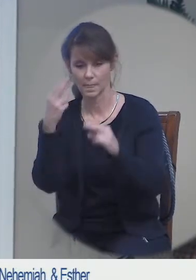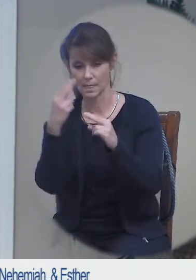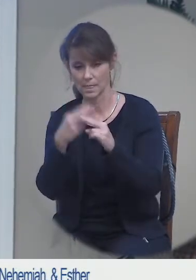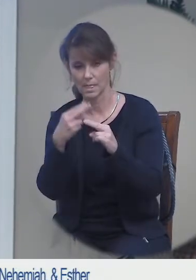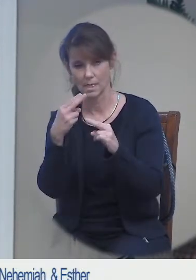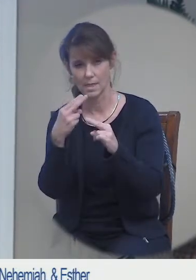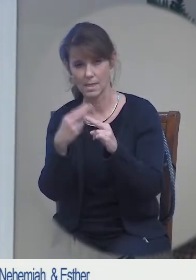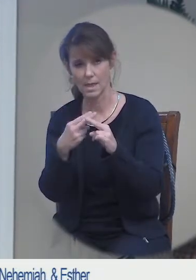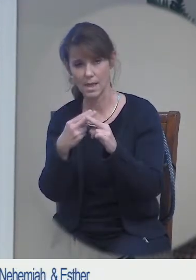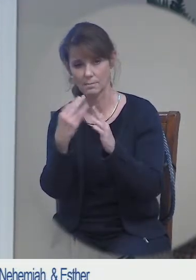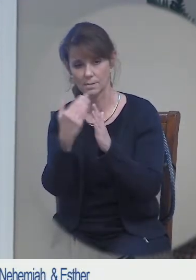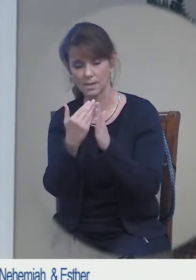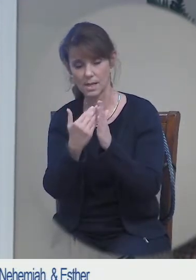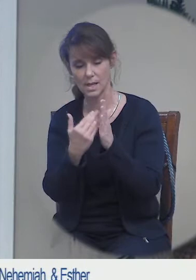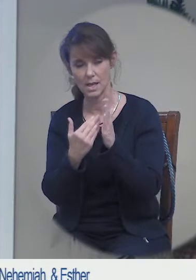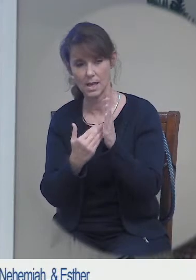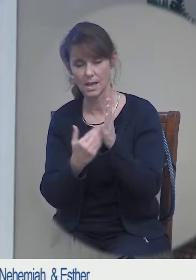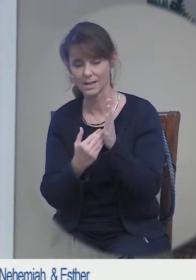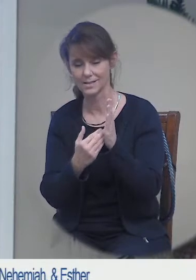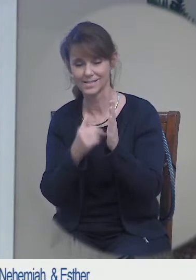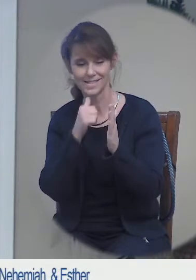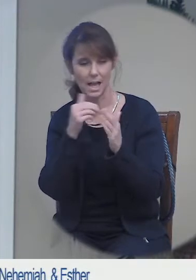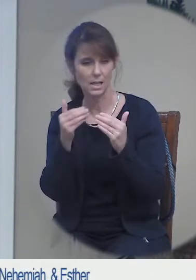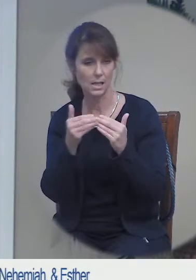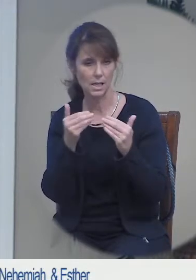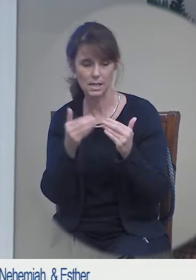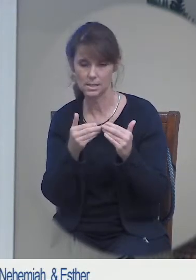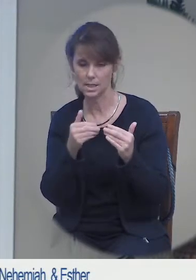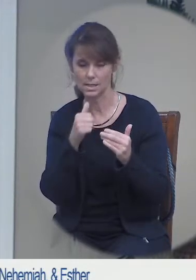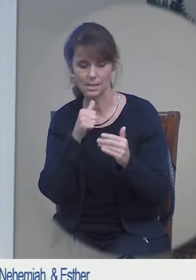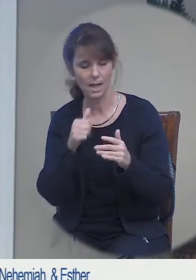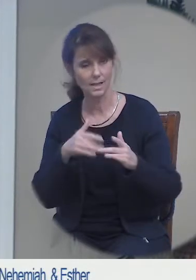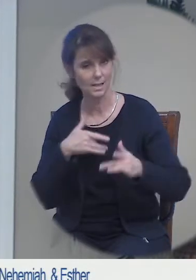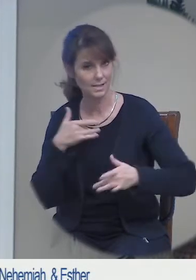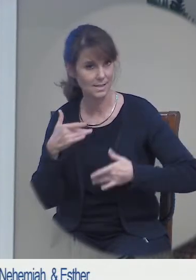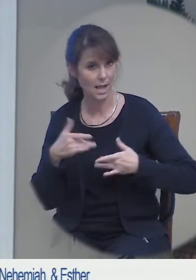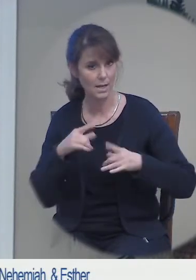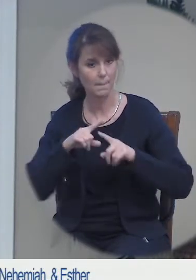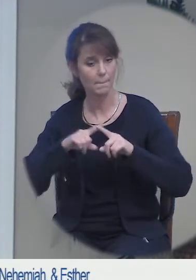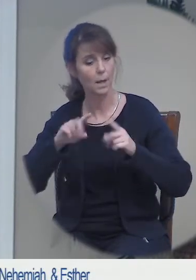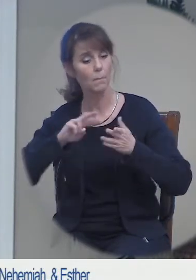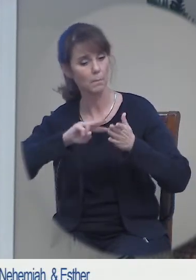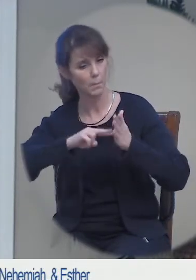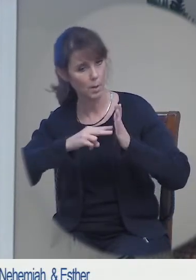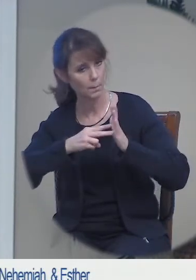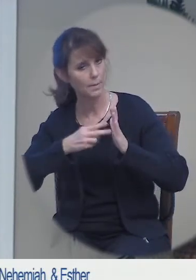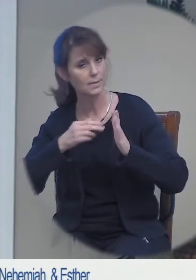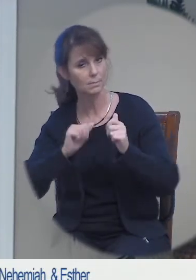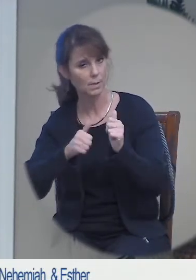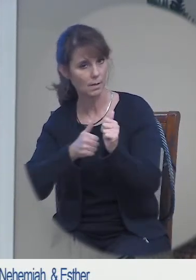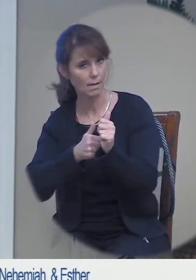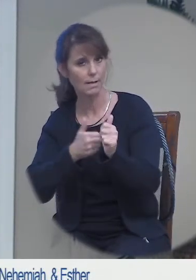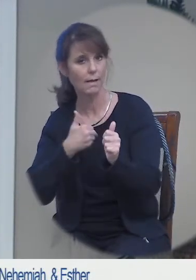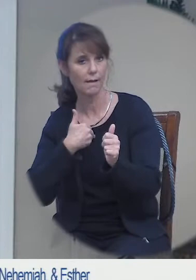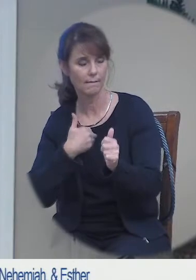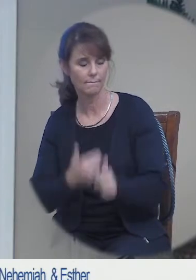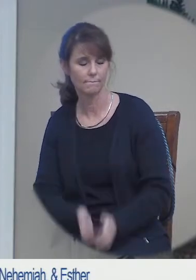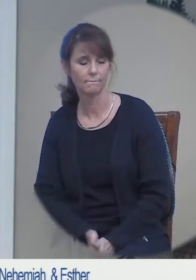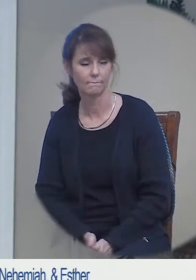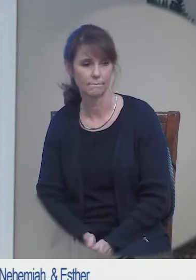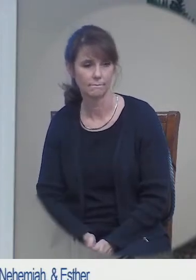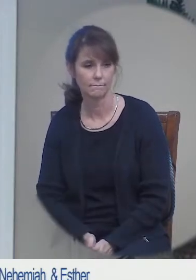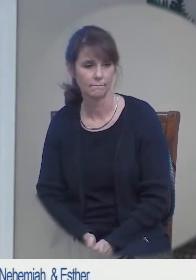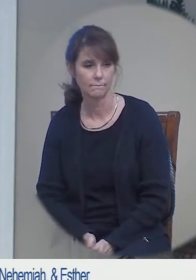really easy, and it's not exciting reading, but it does have kind of a purpose in the flow of the letter, I believe.